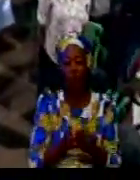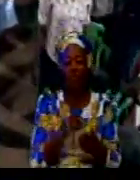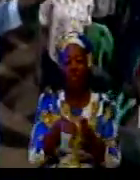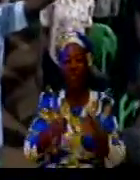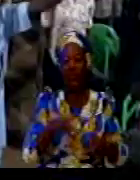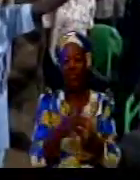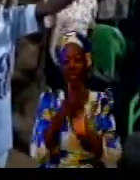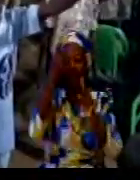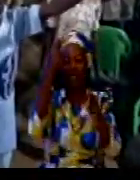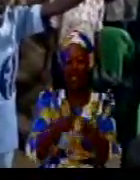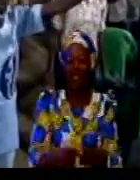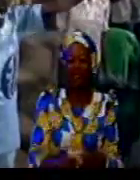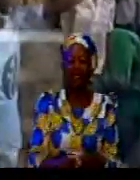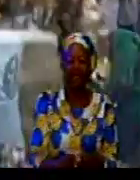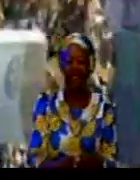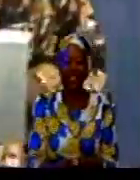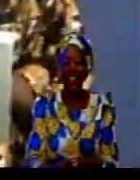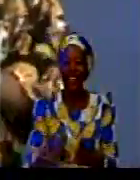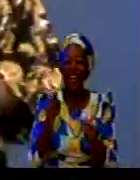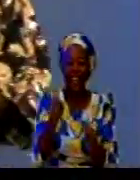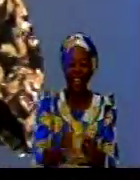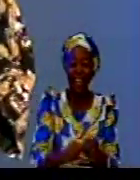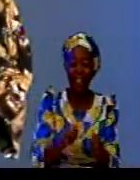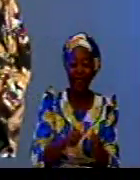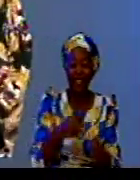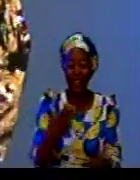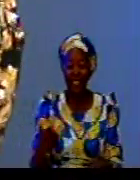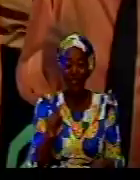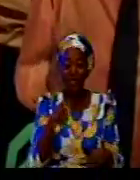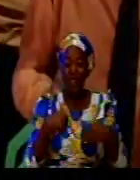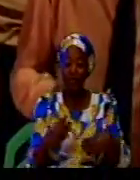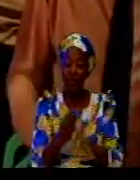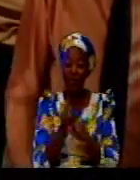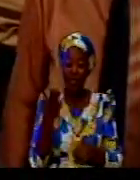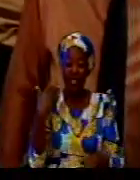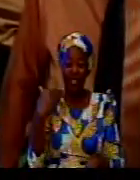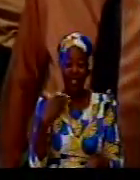today, He'll be good in your life.